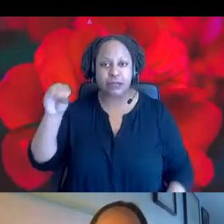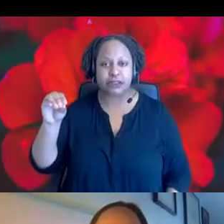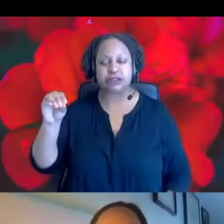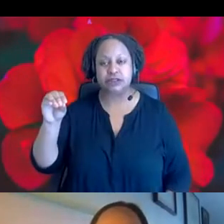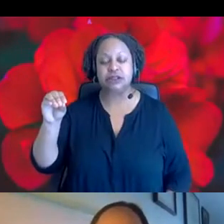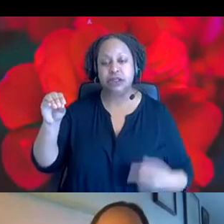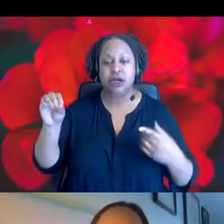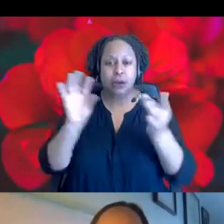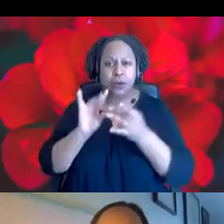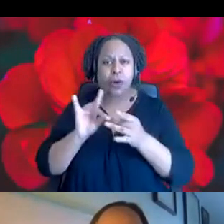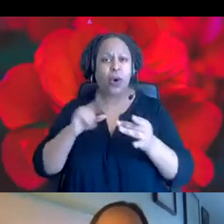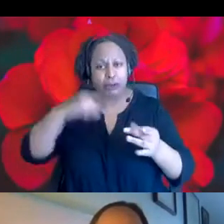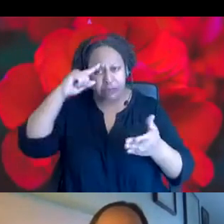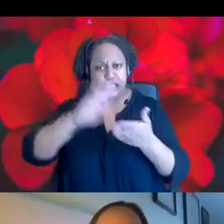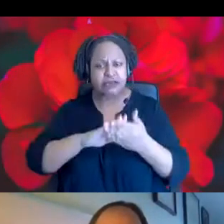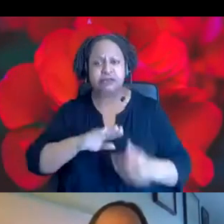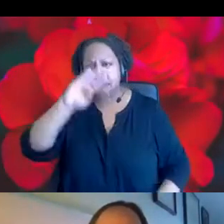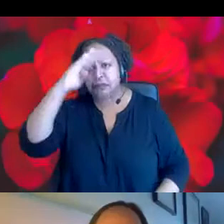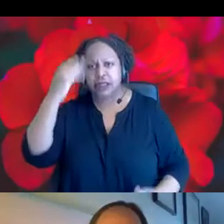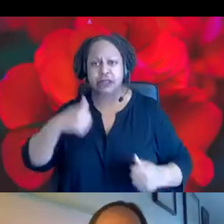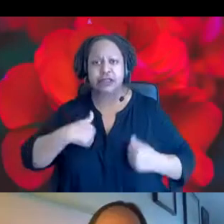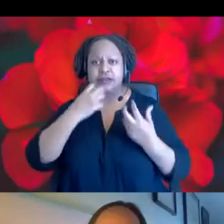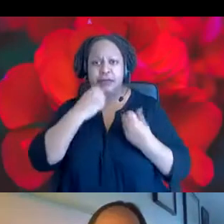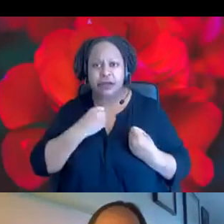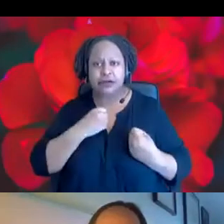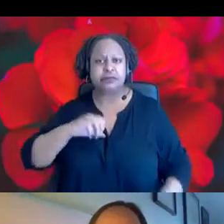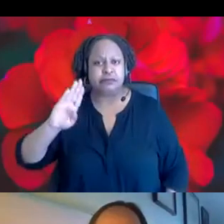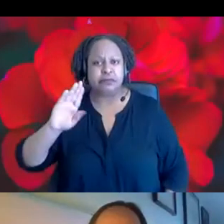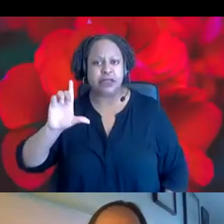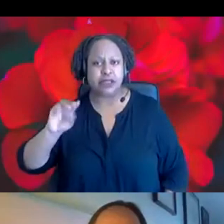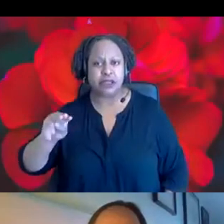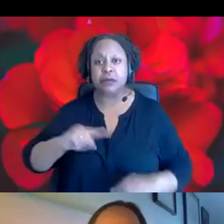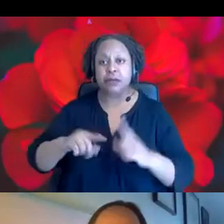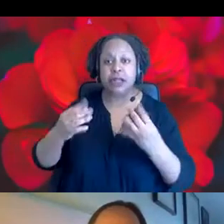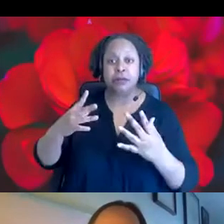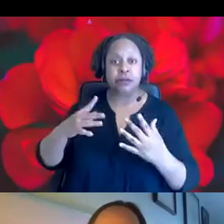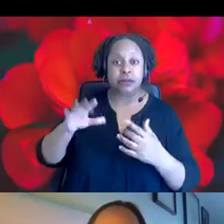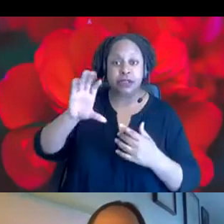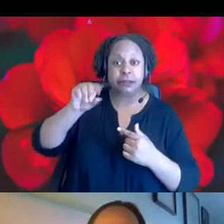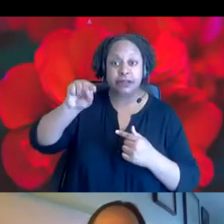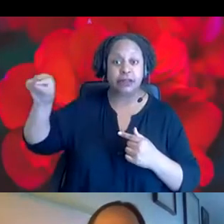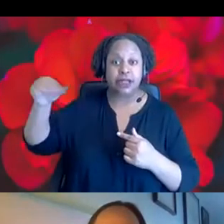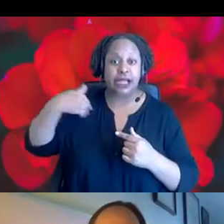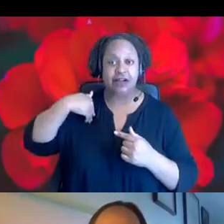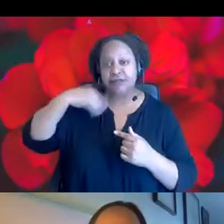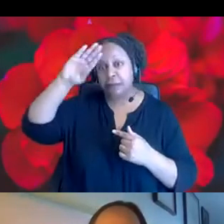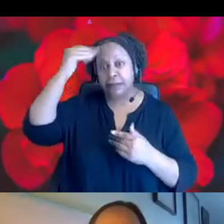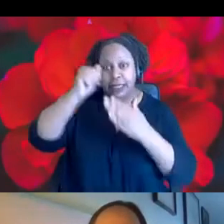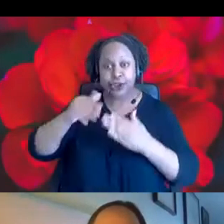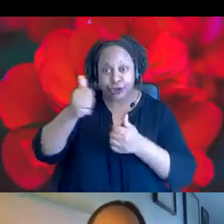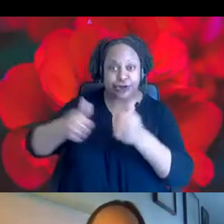like, we believe that Black Lives Matter. How many of these companies have Black people in leadership and the board and decision-making